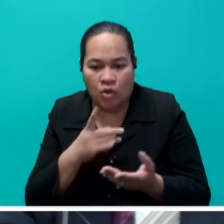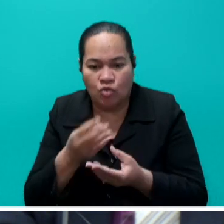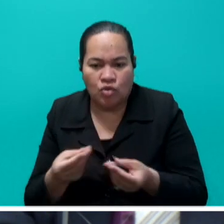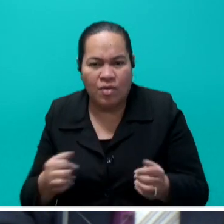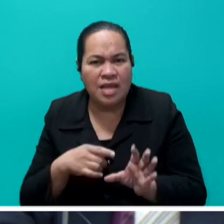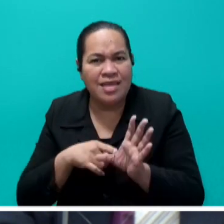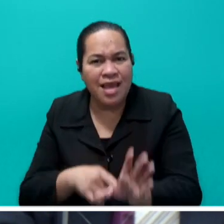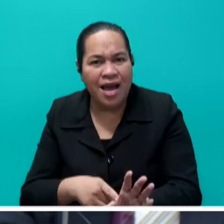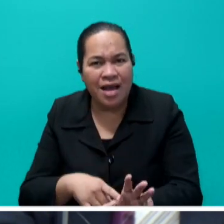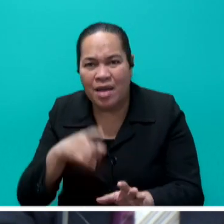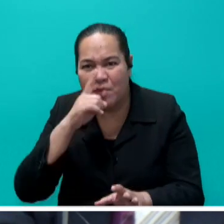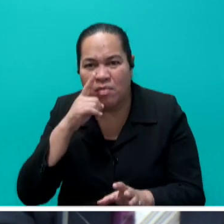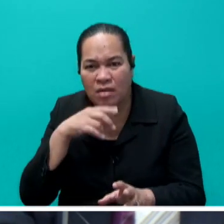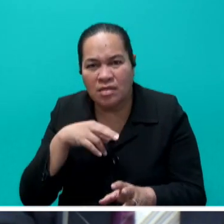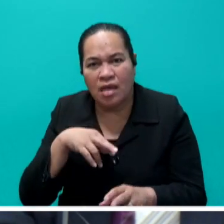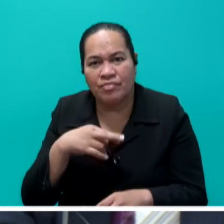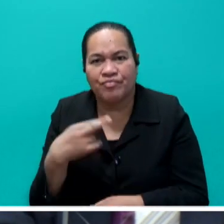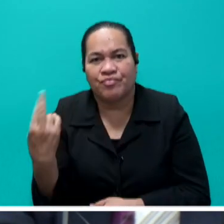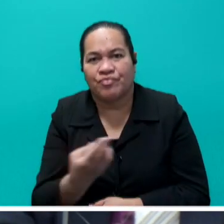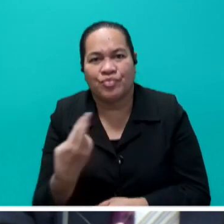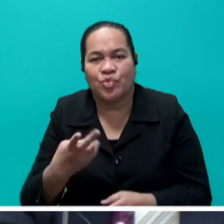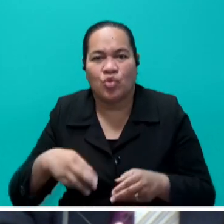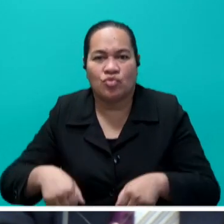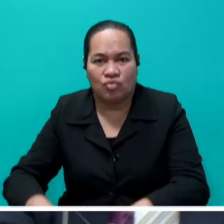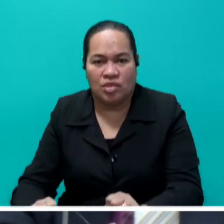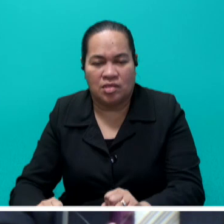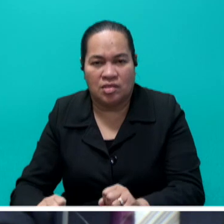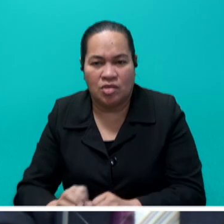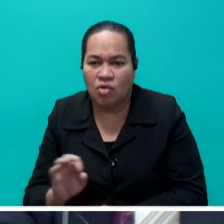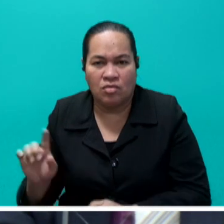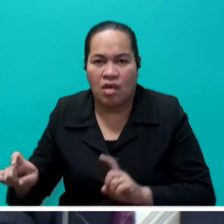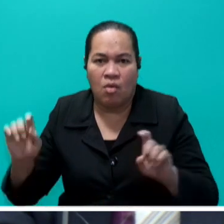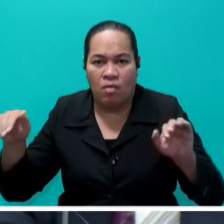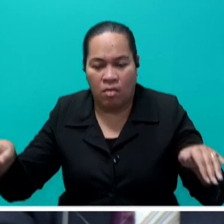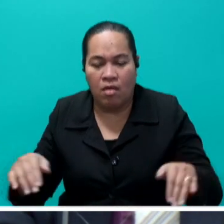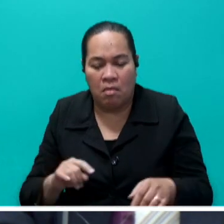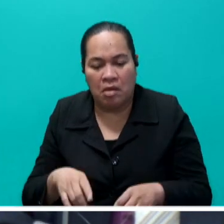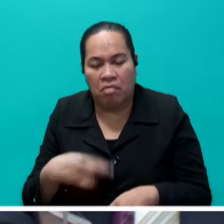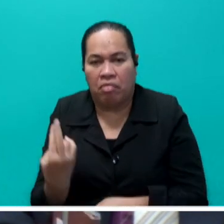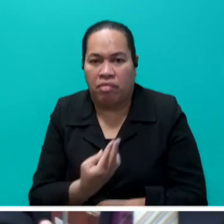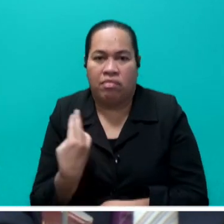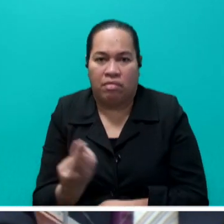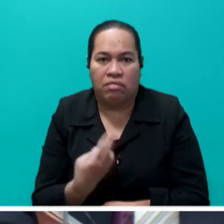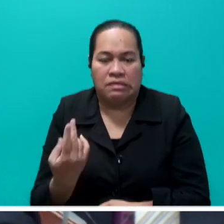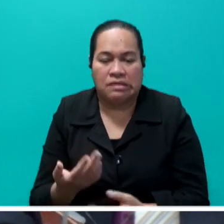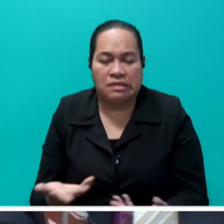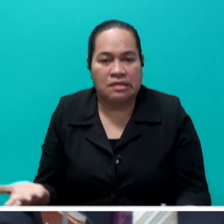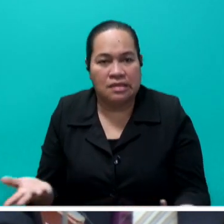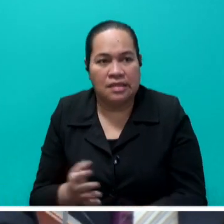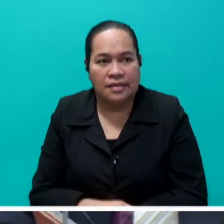young street dwellers. This section of the Act is designed to address situations where